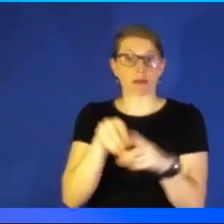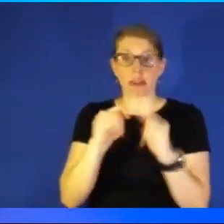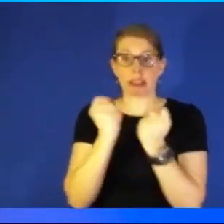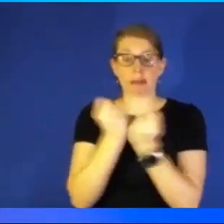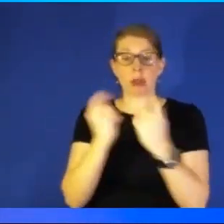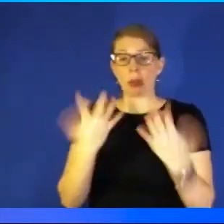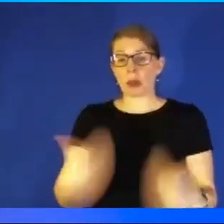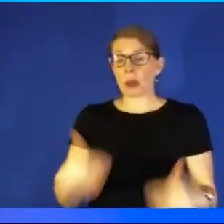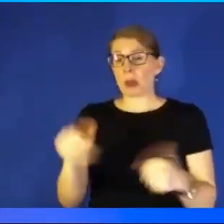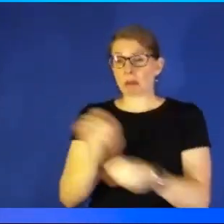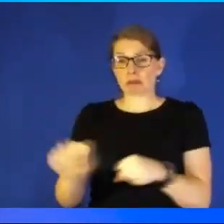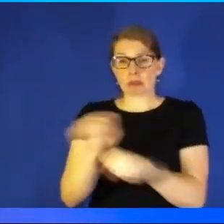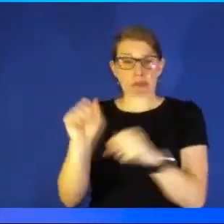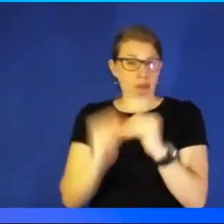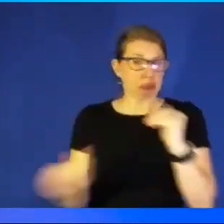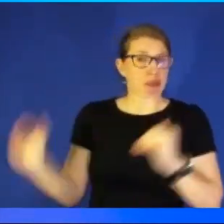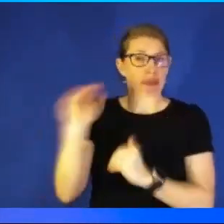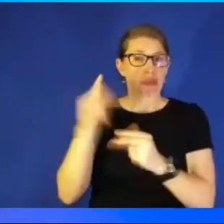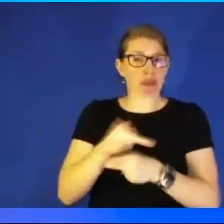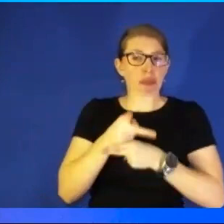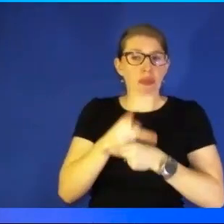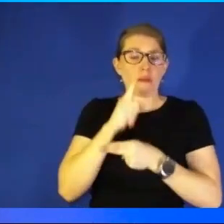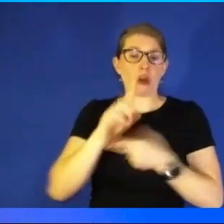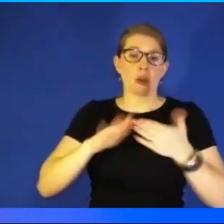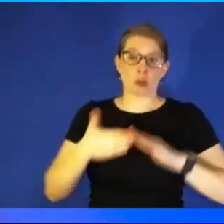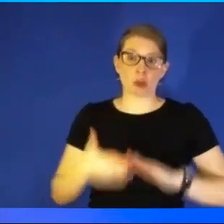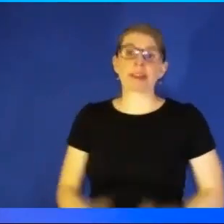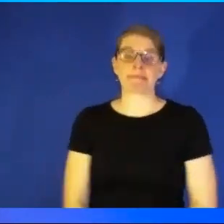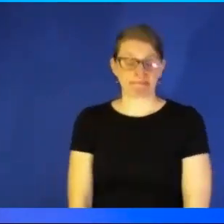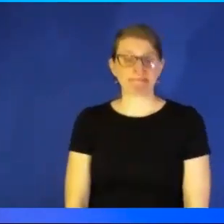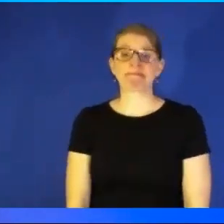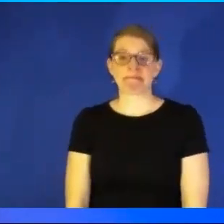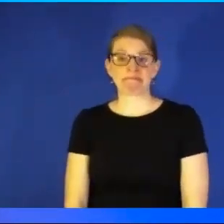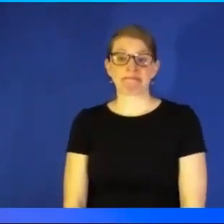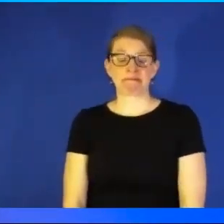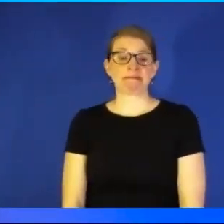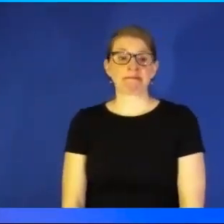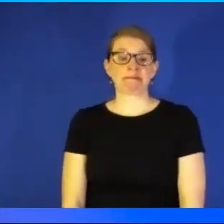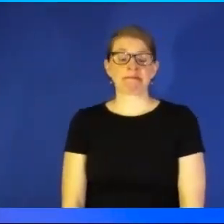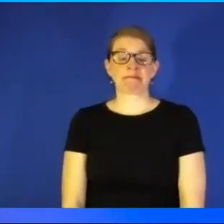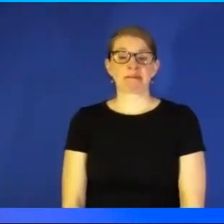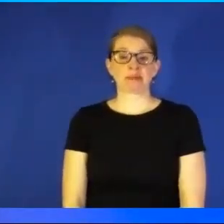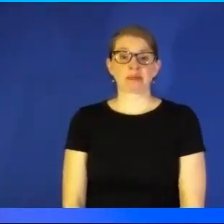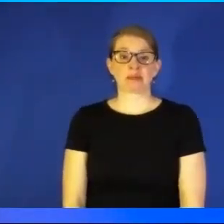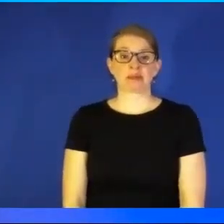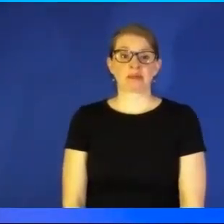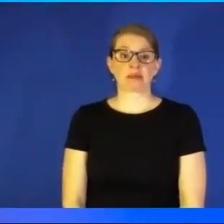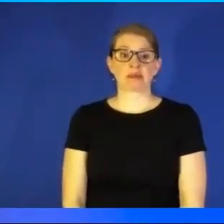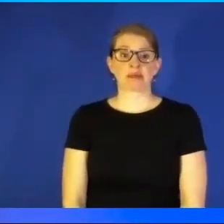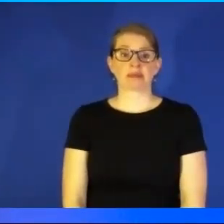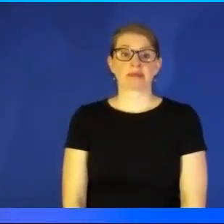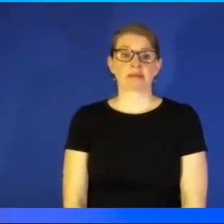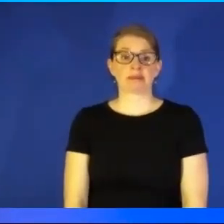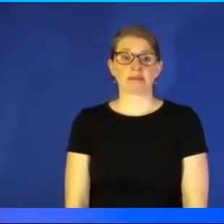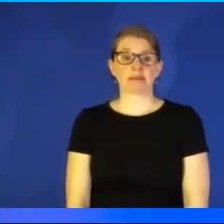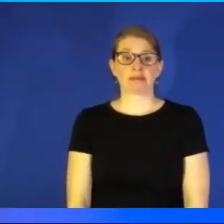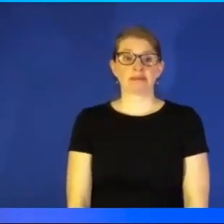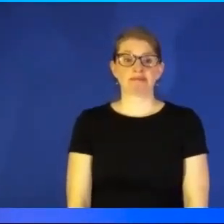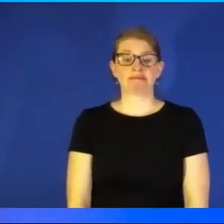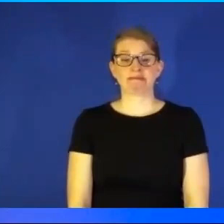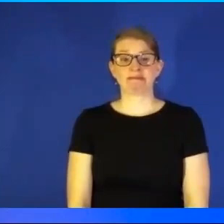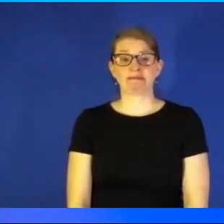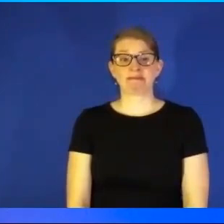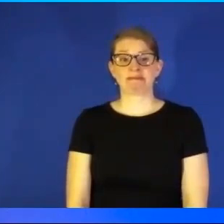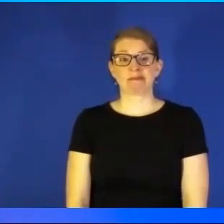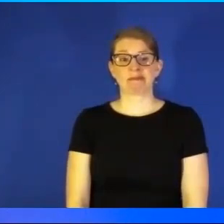to care for the community during this really difficult time. And That's